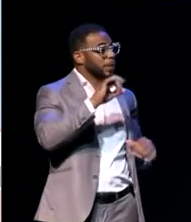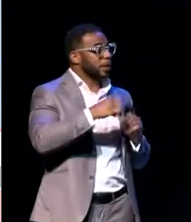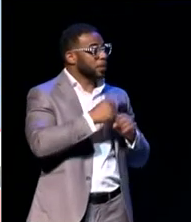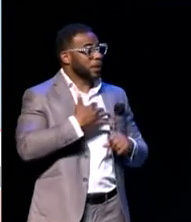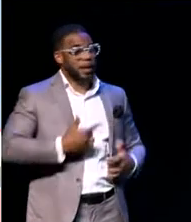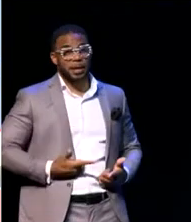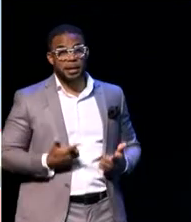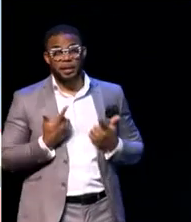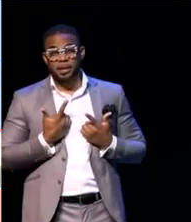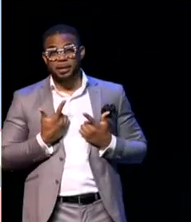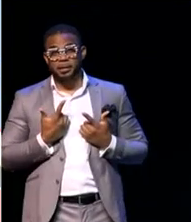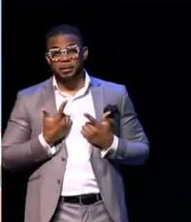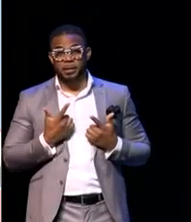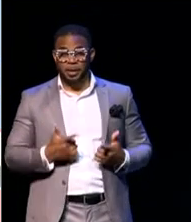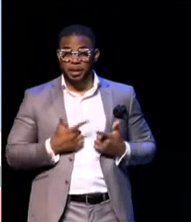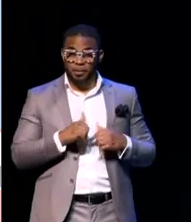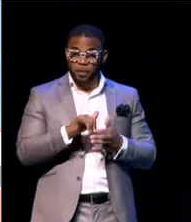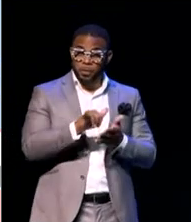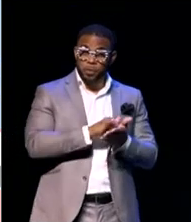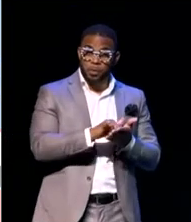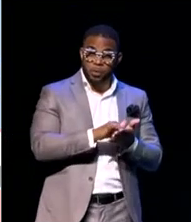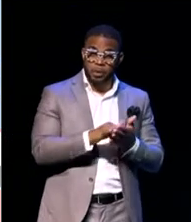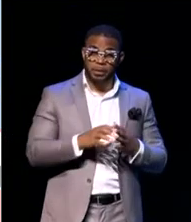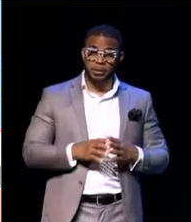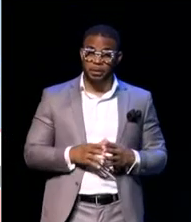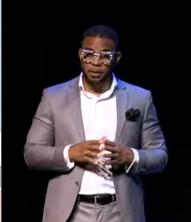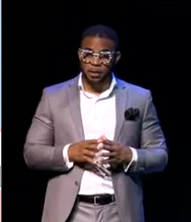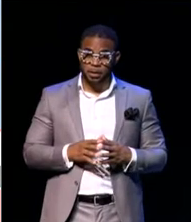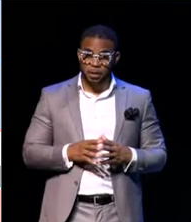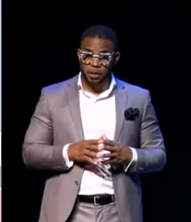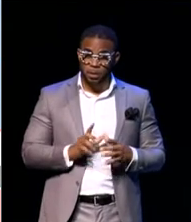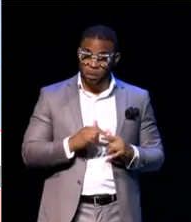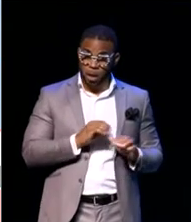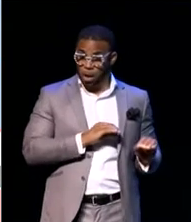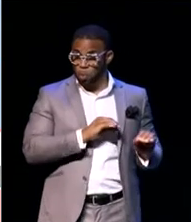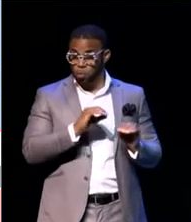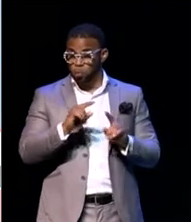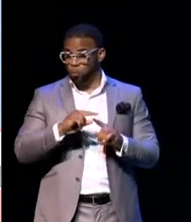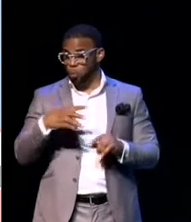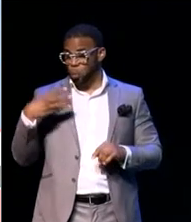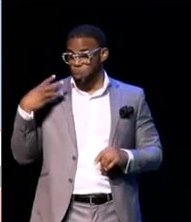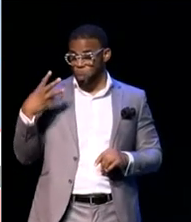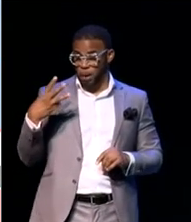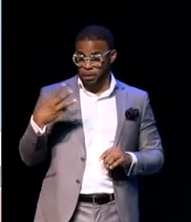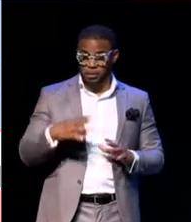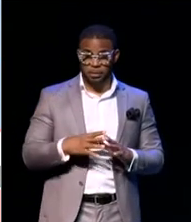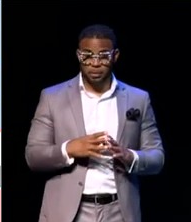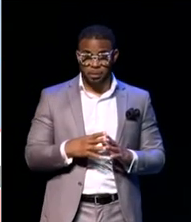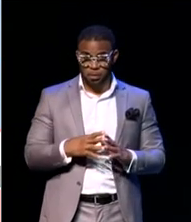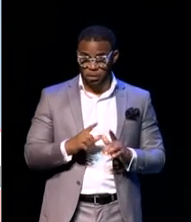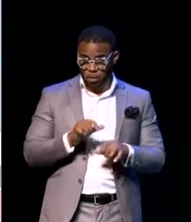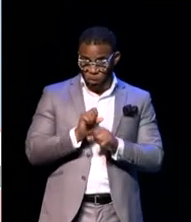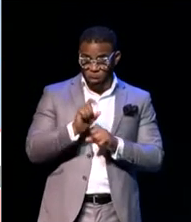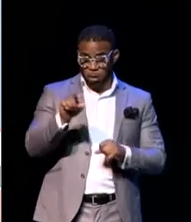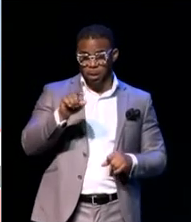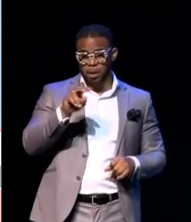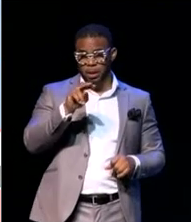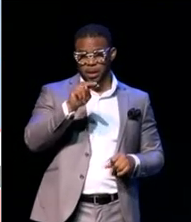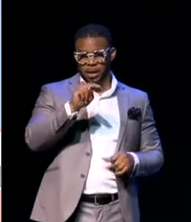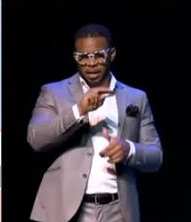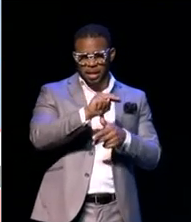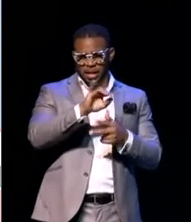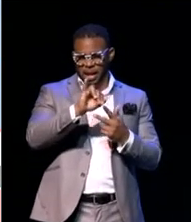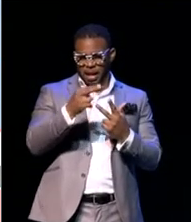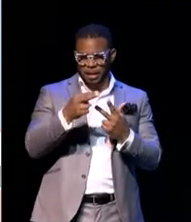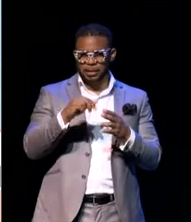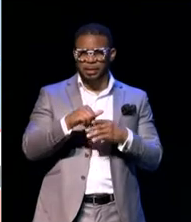of my life, I lived in New York City. When I moved to Washington to work at the NIH in